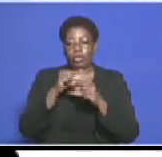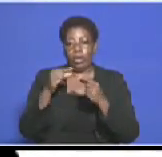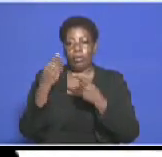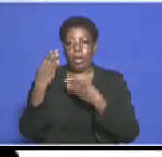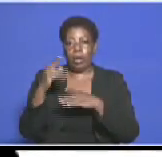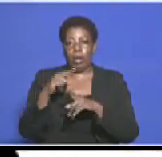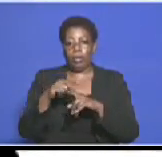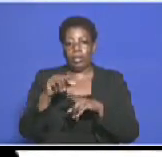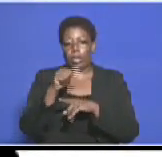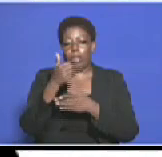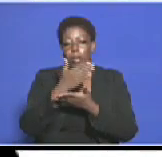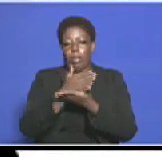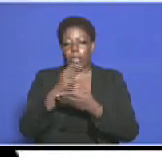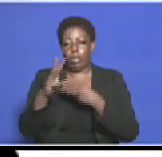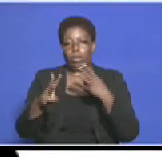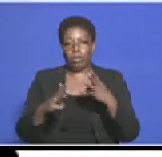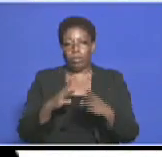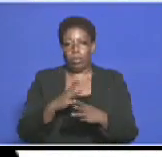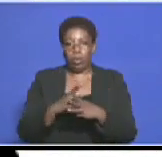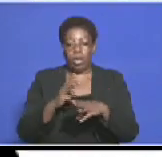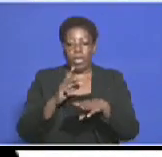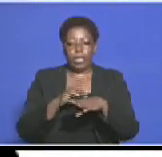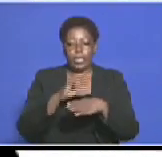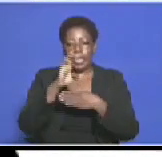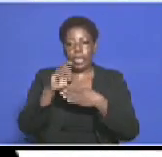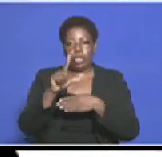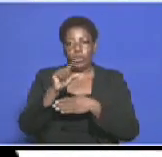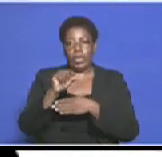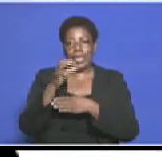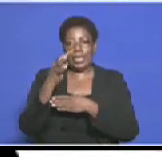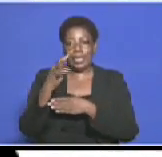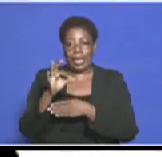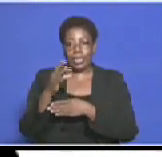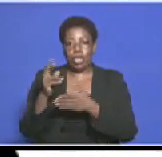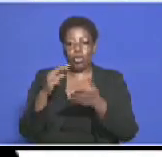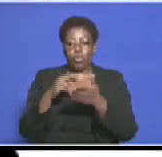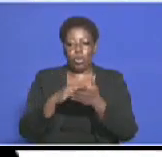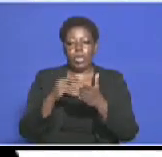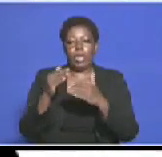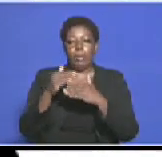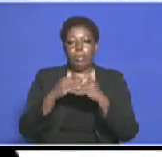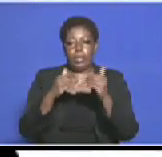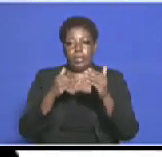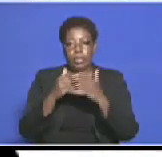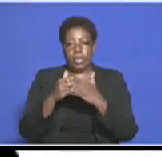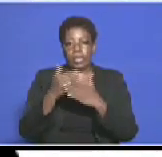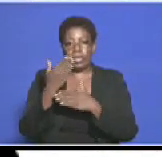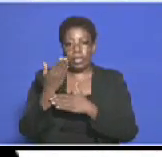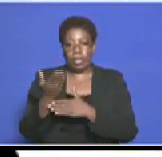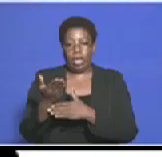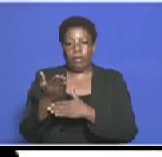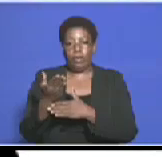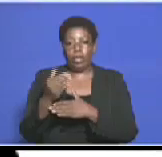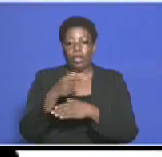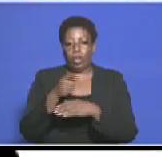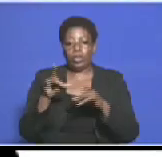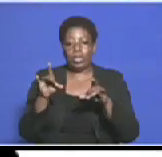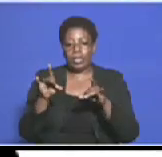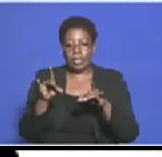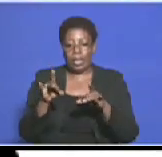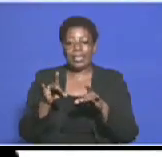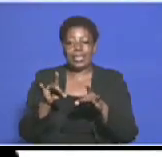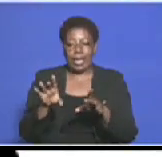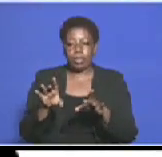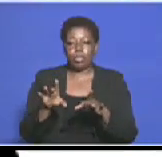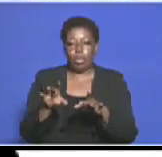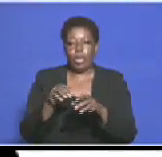of the world approaches the end of 2019, rebuilding remains at the forefront of the agenda in those devastated areas in the year